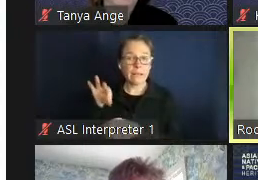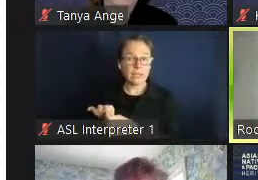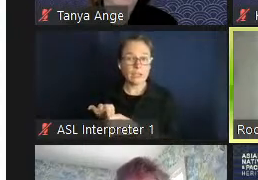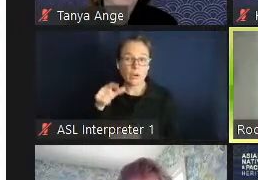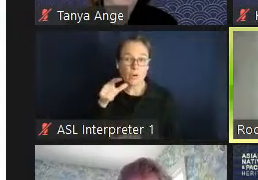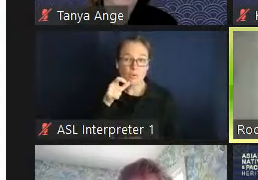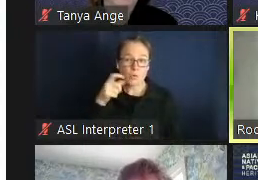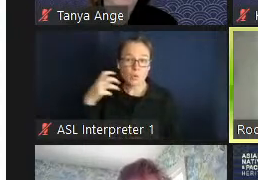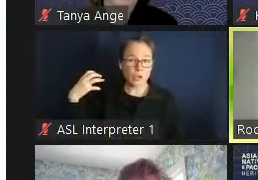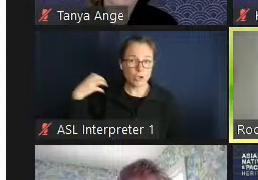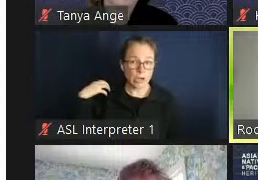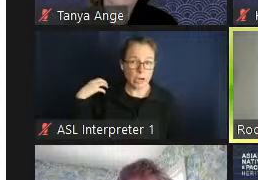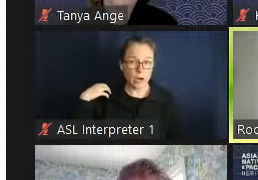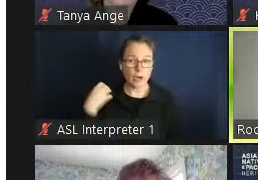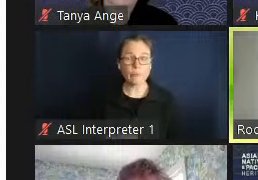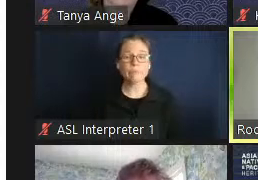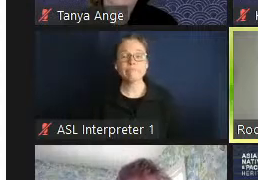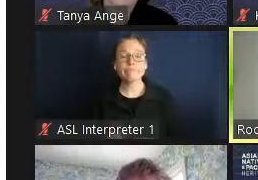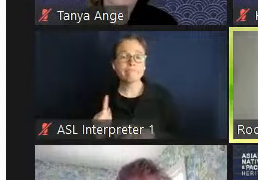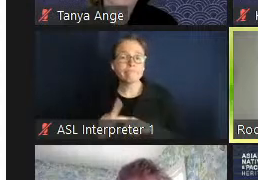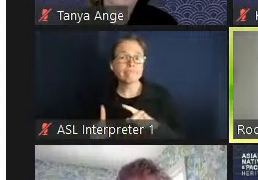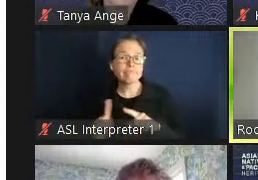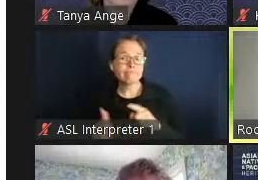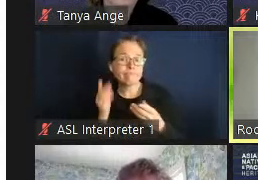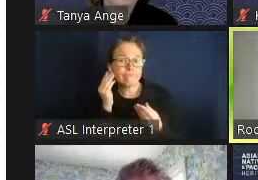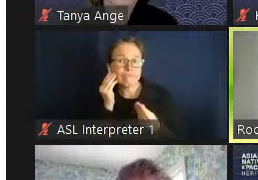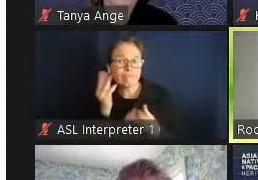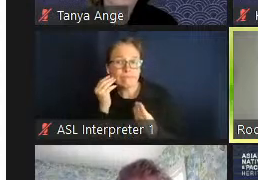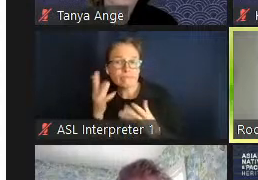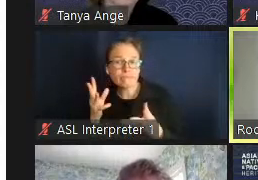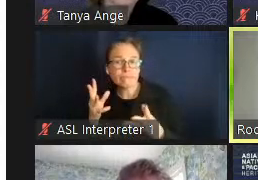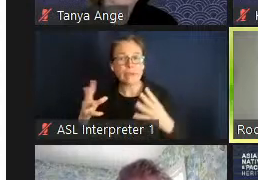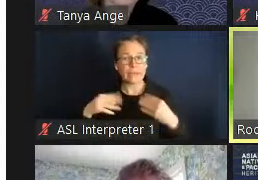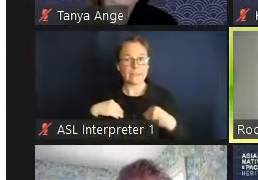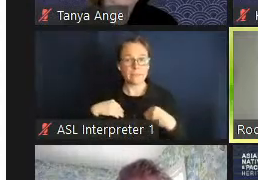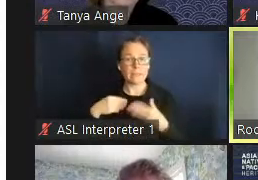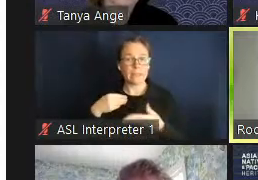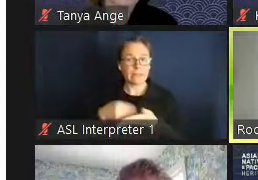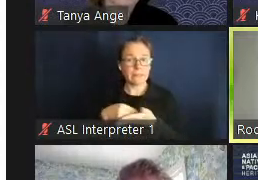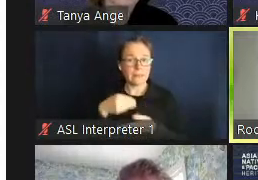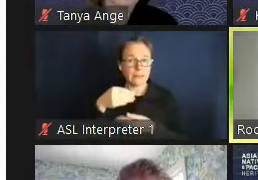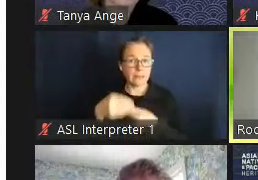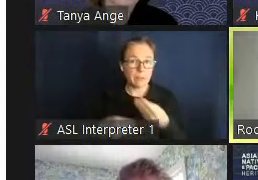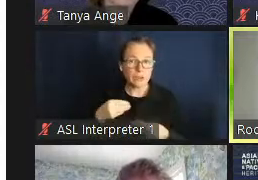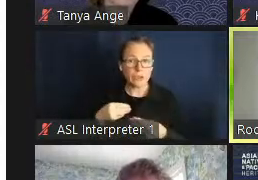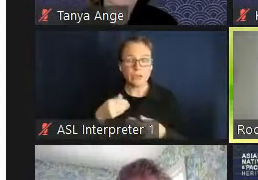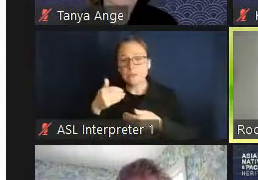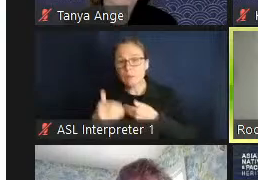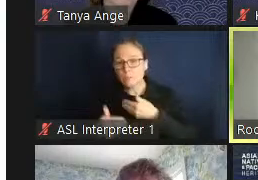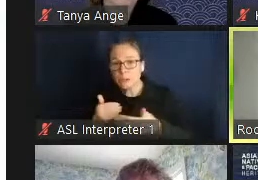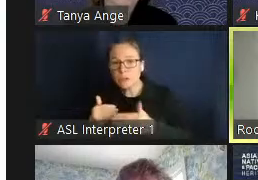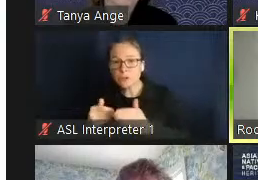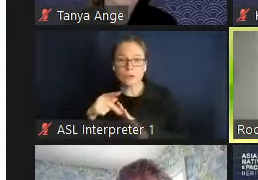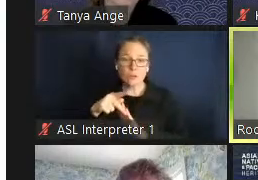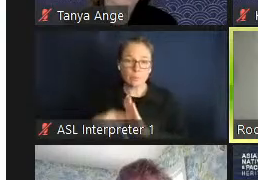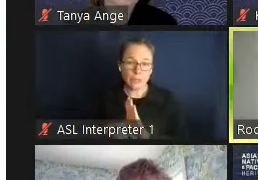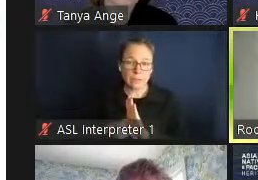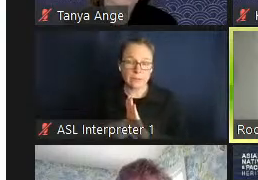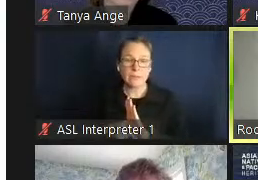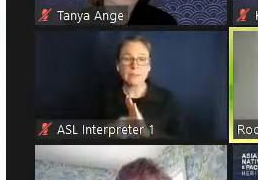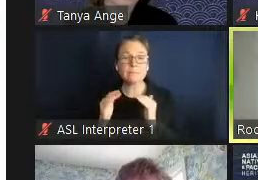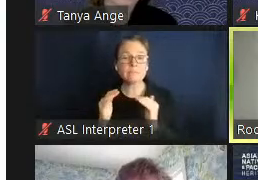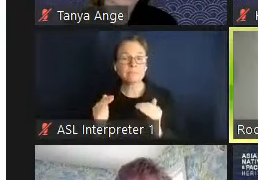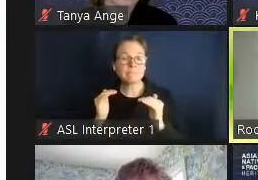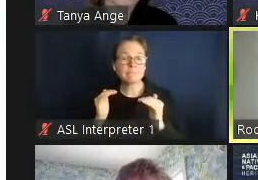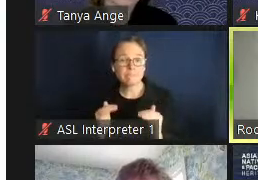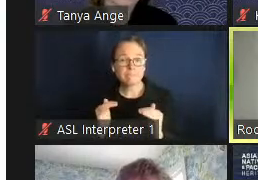take care of some housekeeping with the adoption of the budget hearing procedures. And then we will jump into the meat